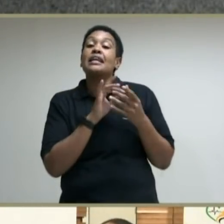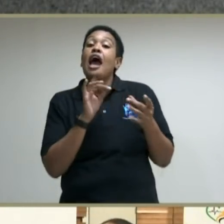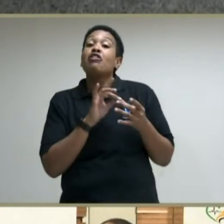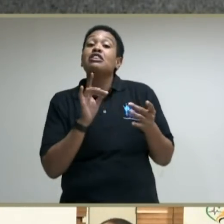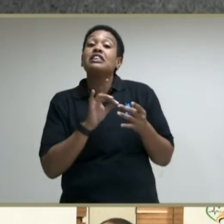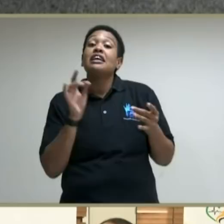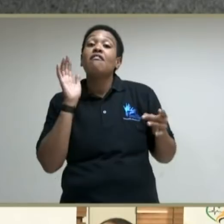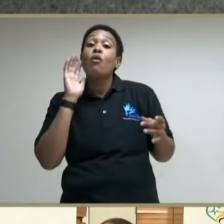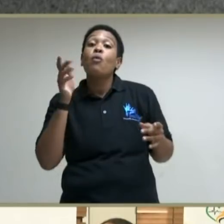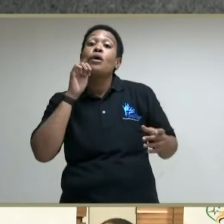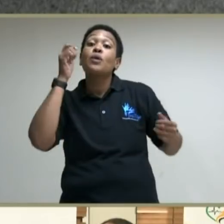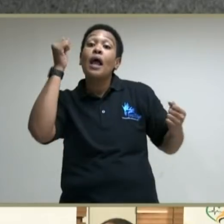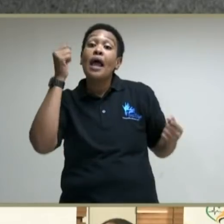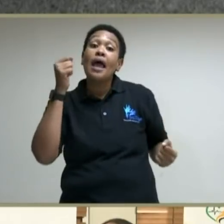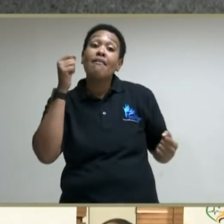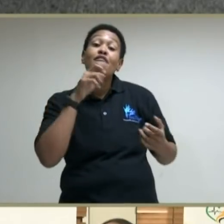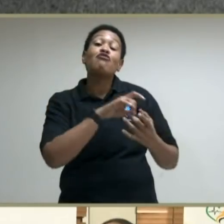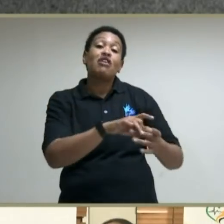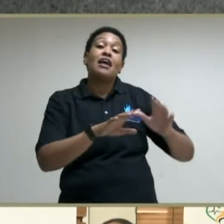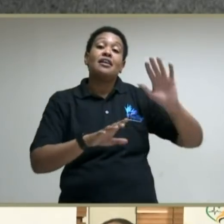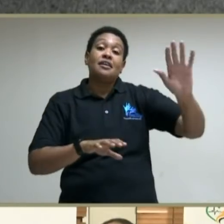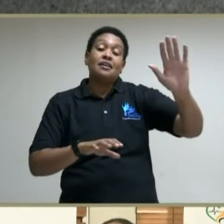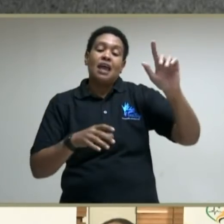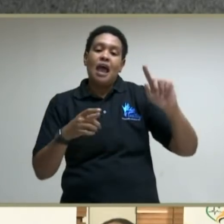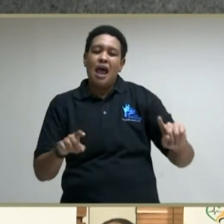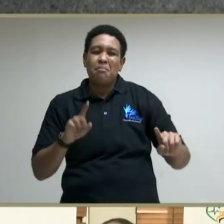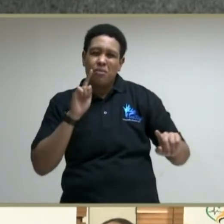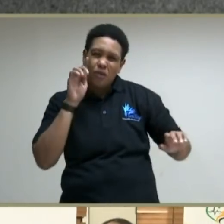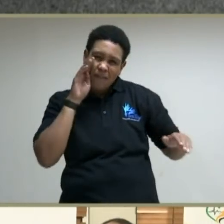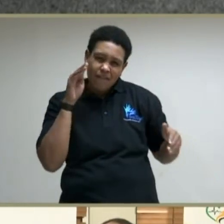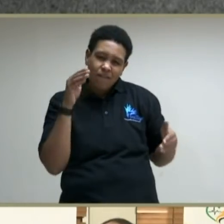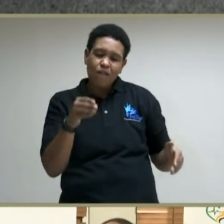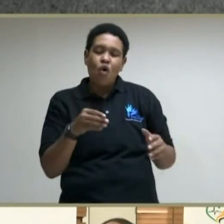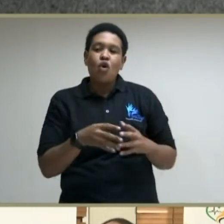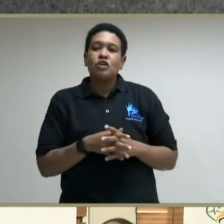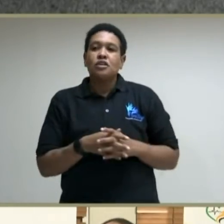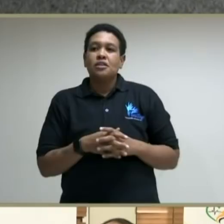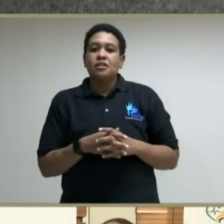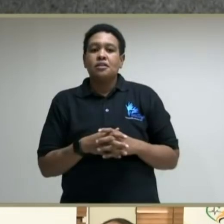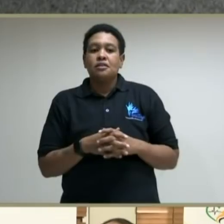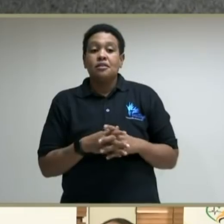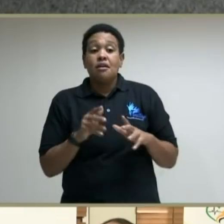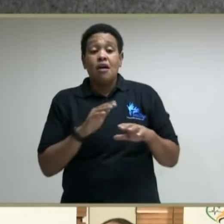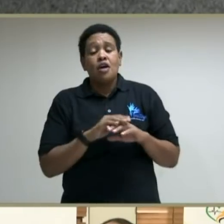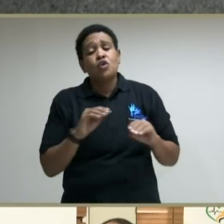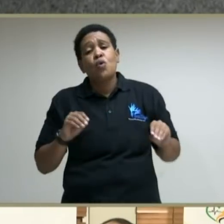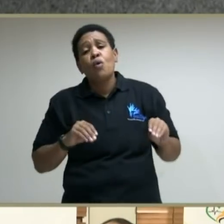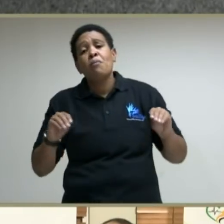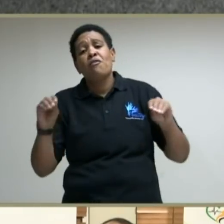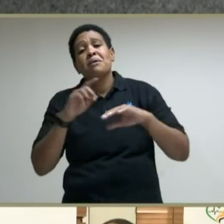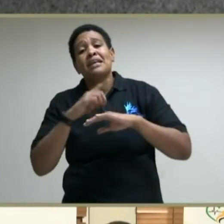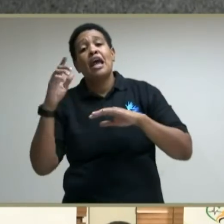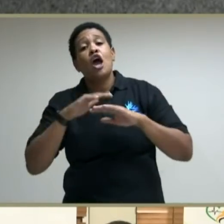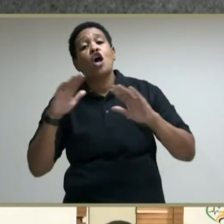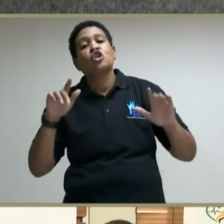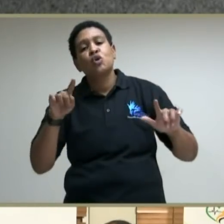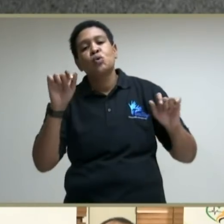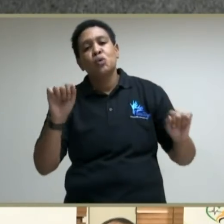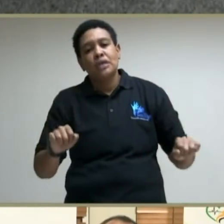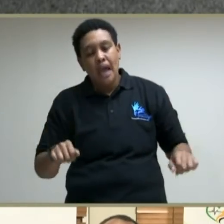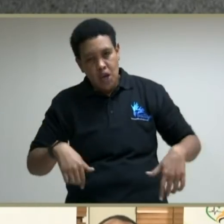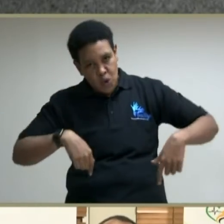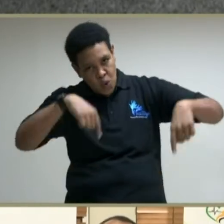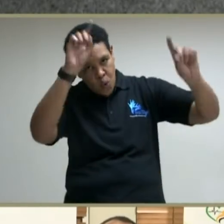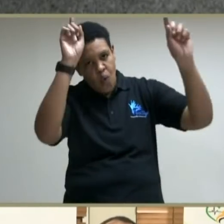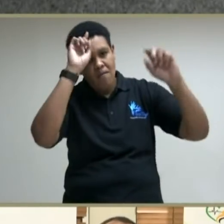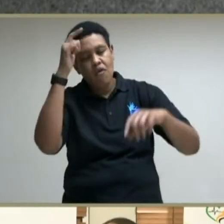be heavy on that. The focus, even on the no movement day on Sunday, you can move to a